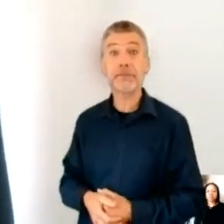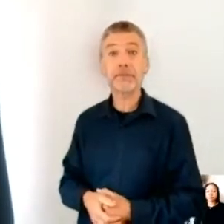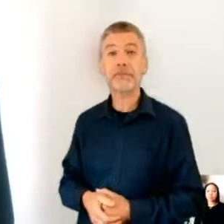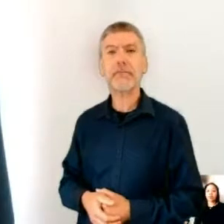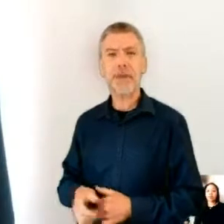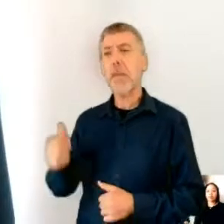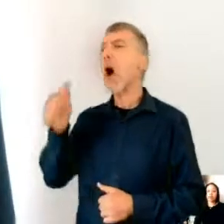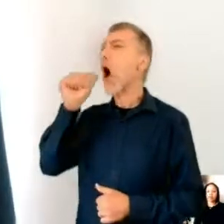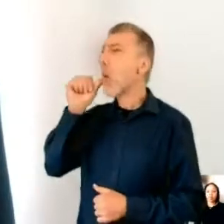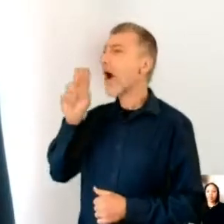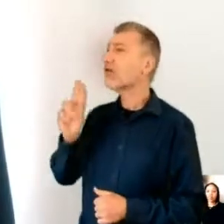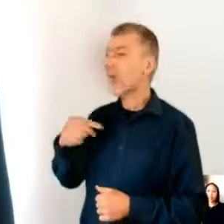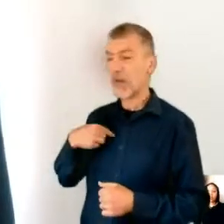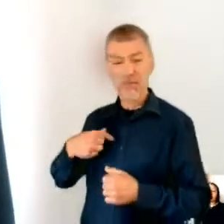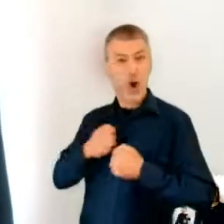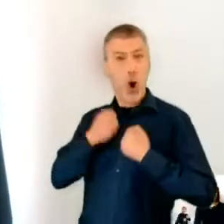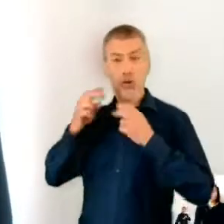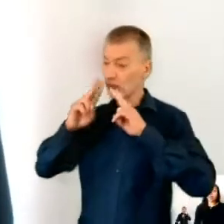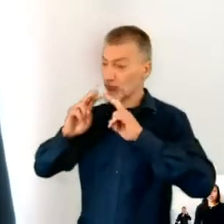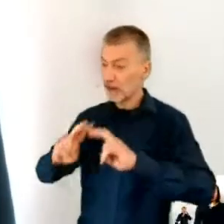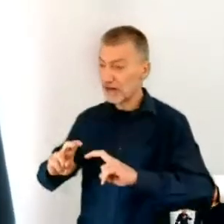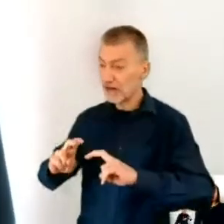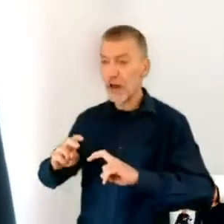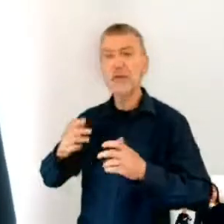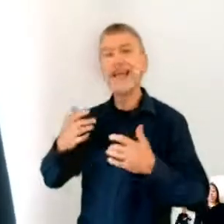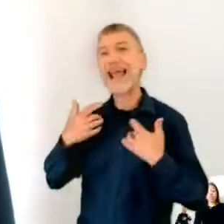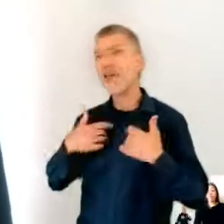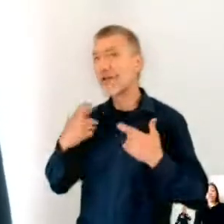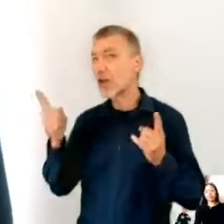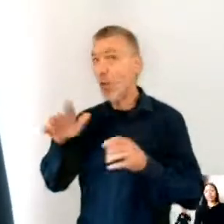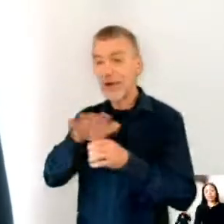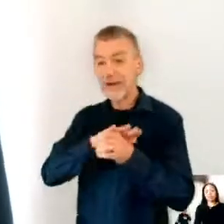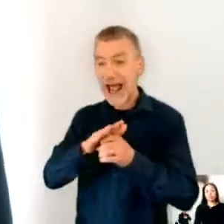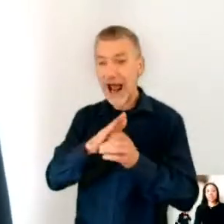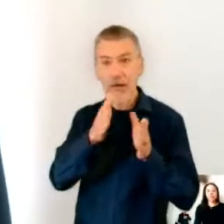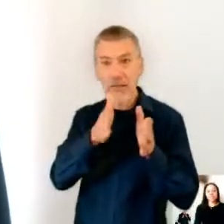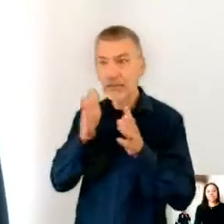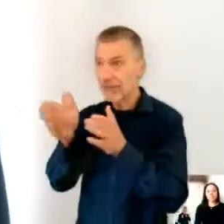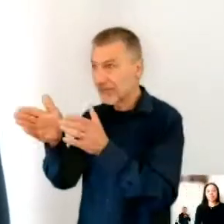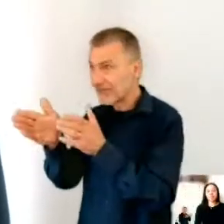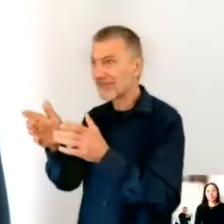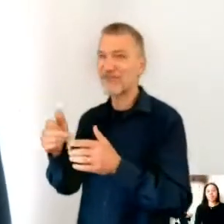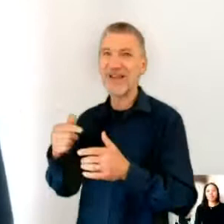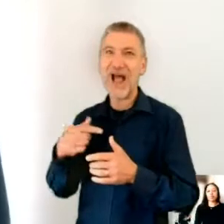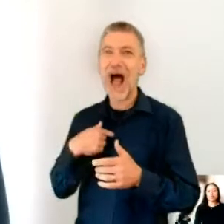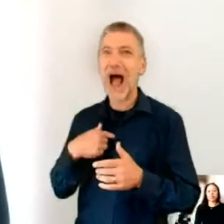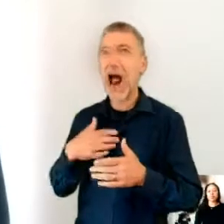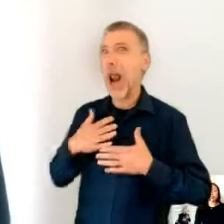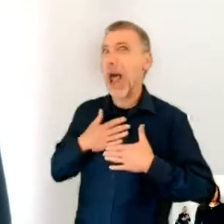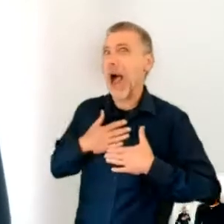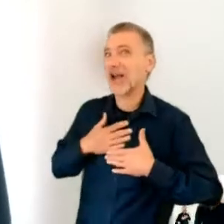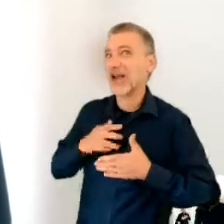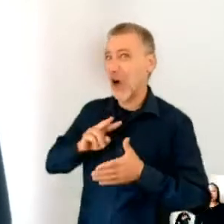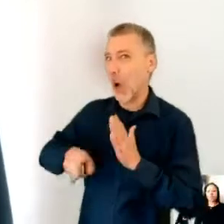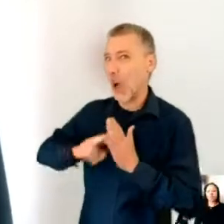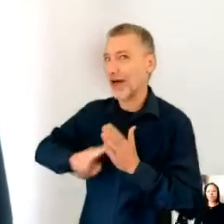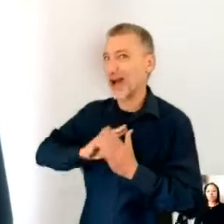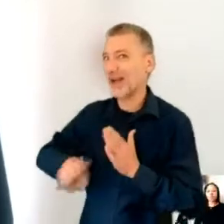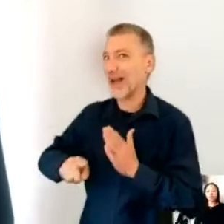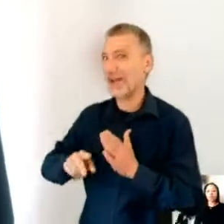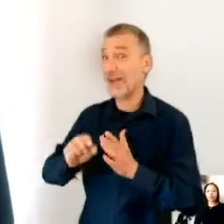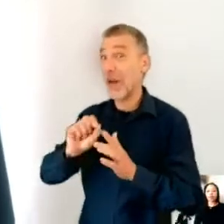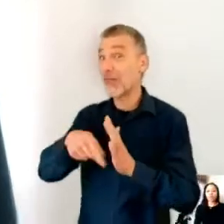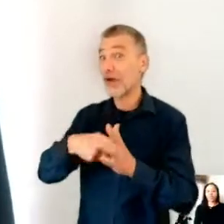my research, knew what I was interested in. I'm quite an organised person, and project management requires that. So I thought it would be a good role to me to